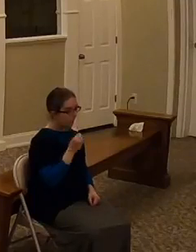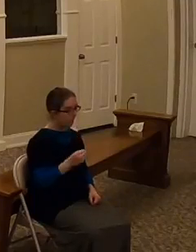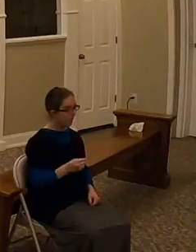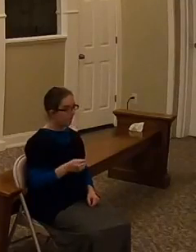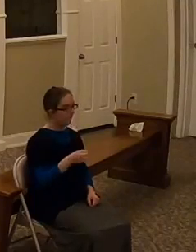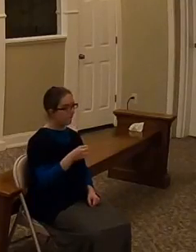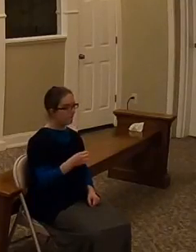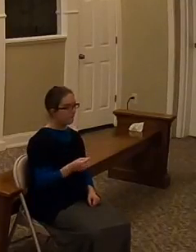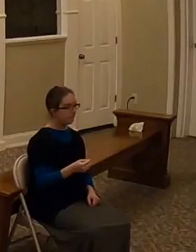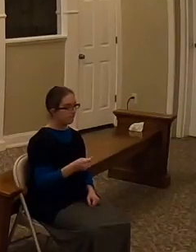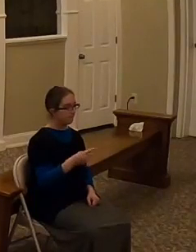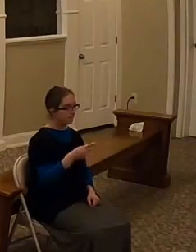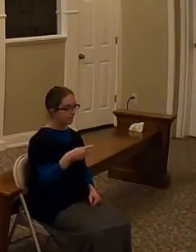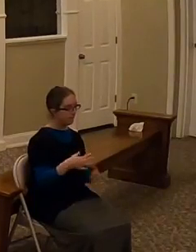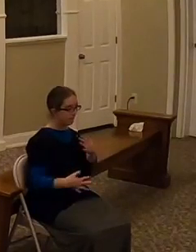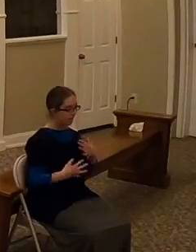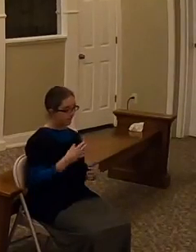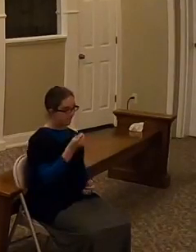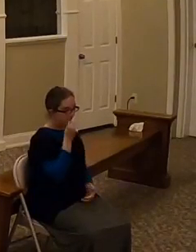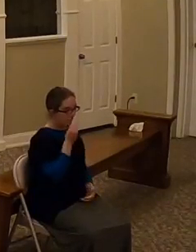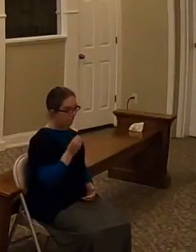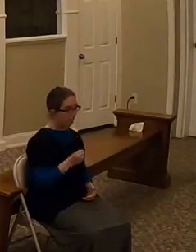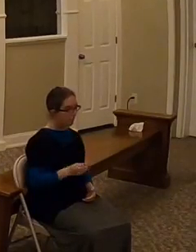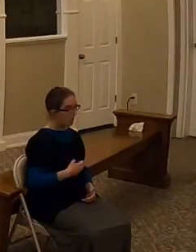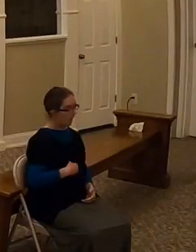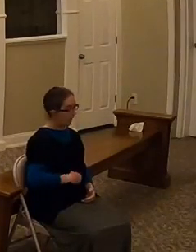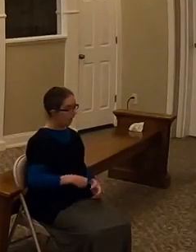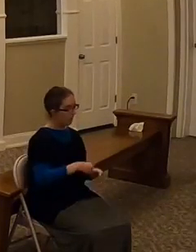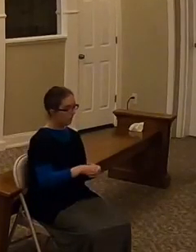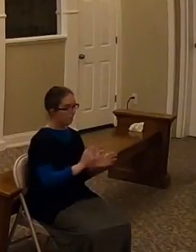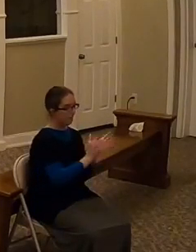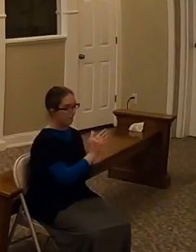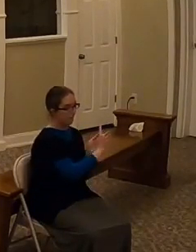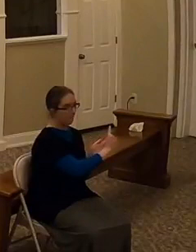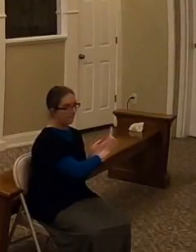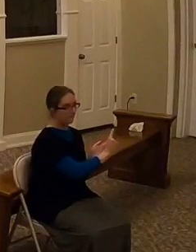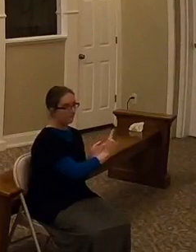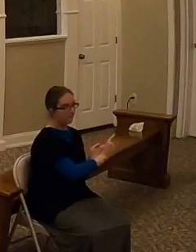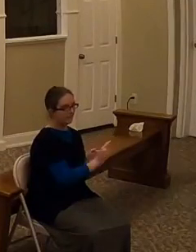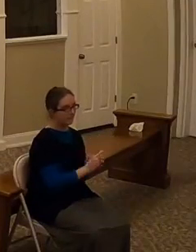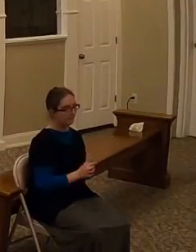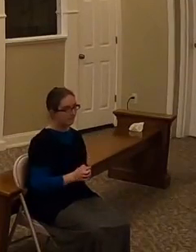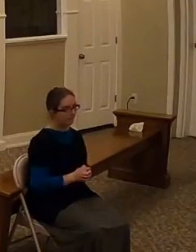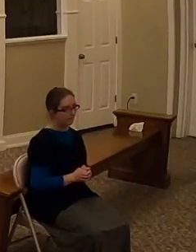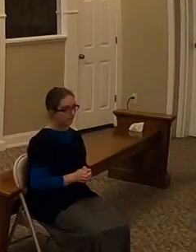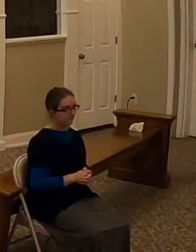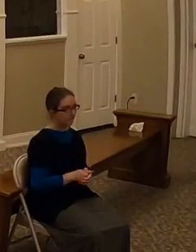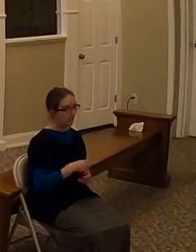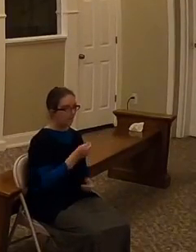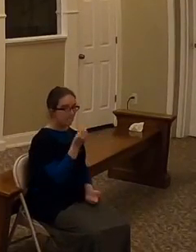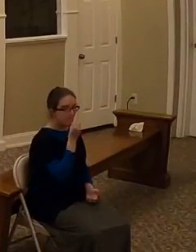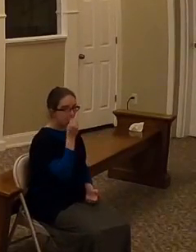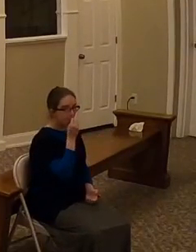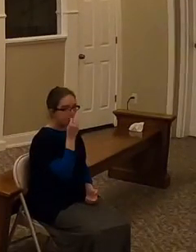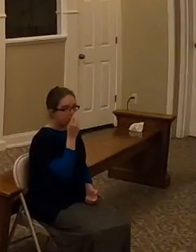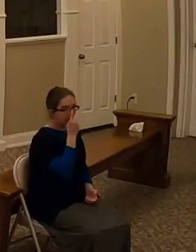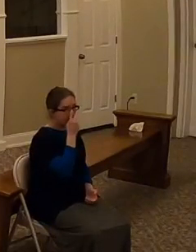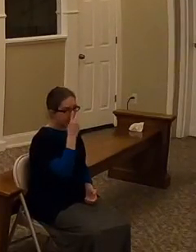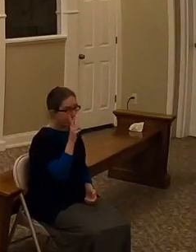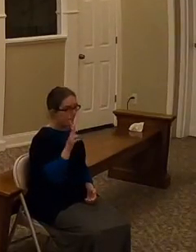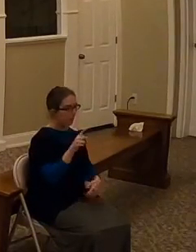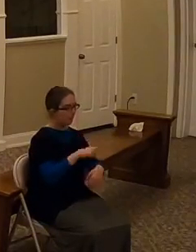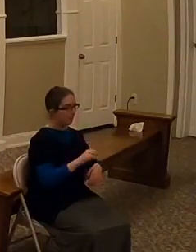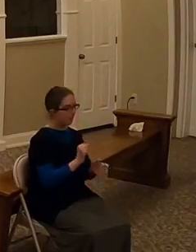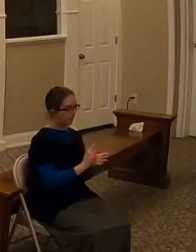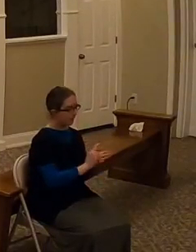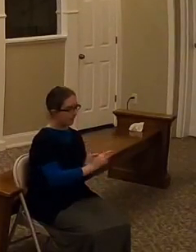you'd be starved to death in a week. Hallelujah. You know, I'm eating three times